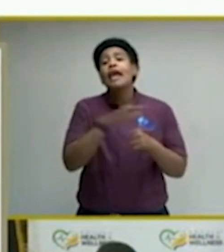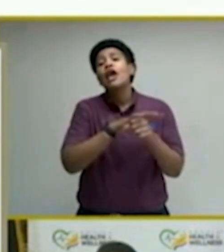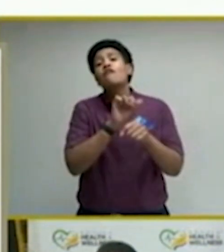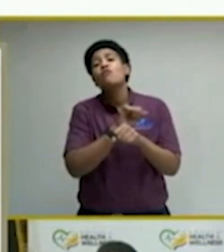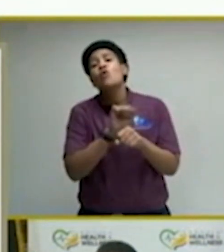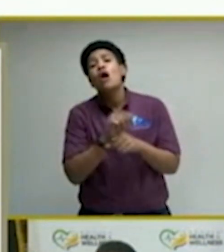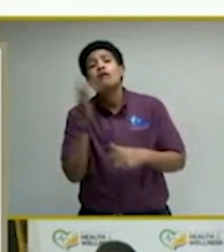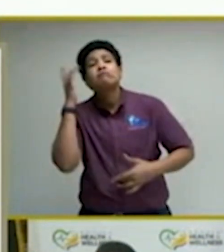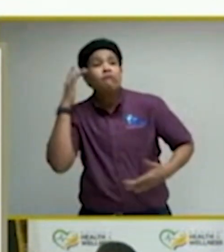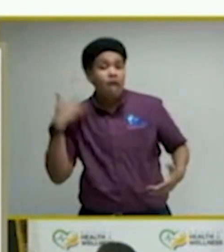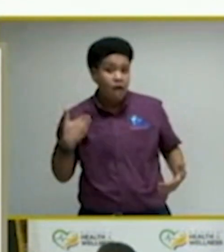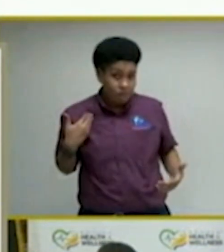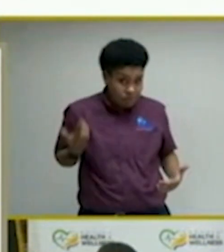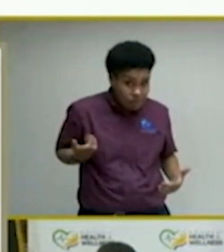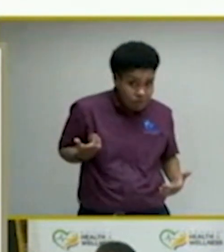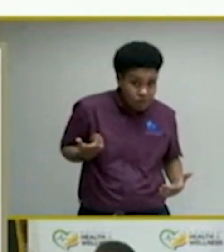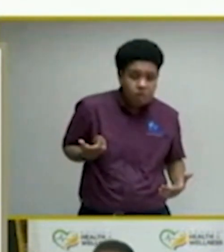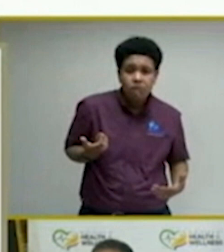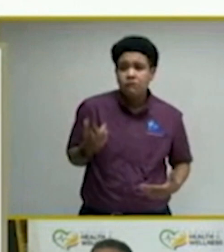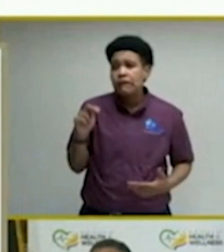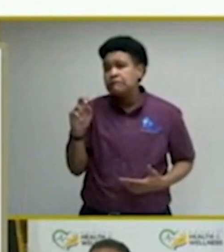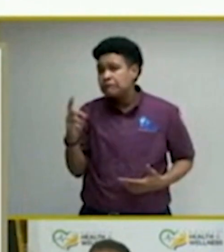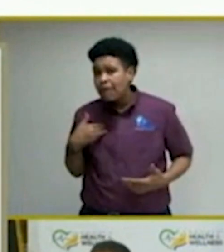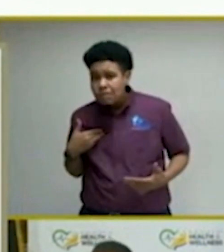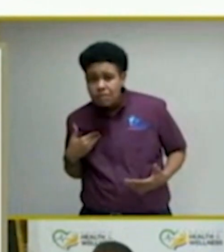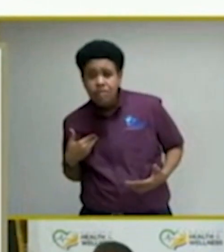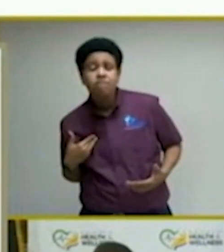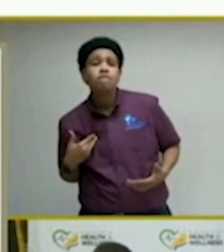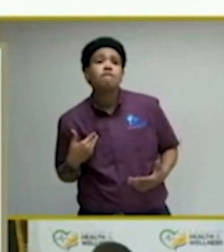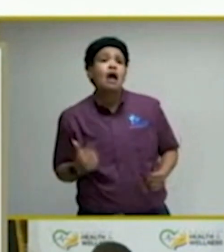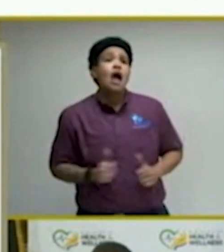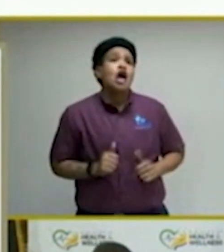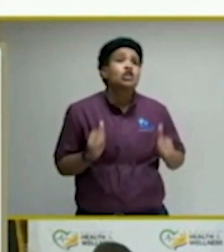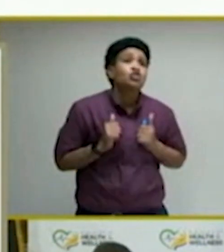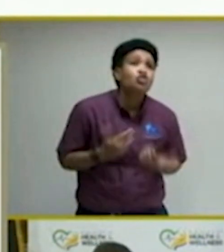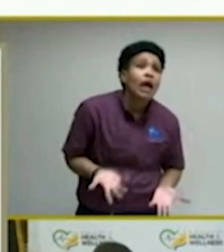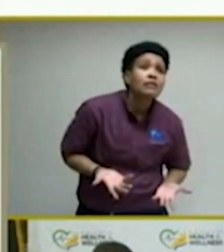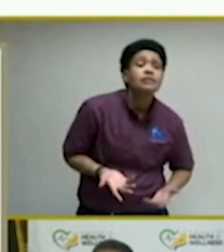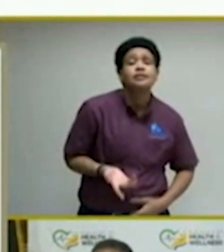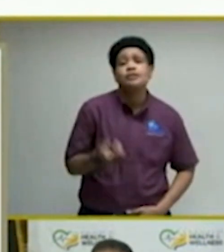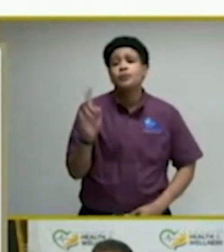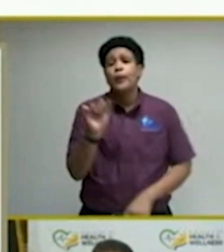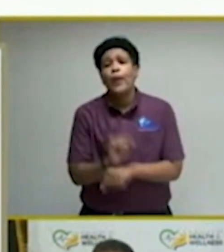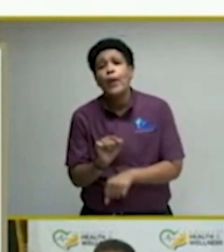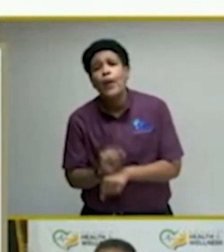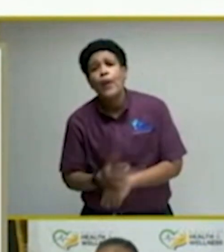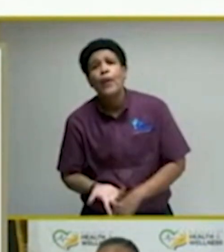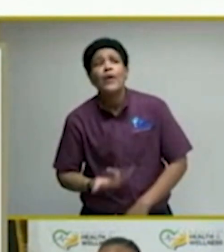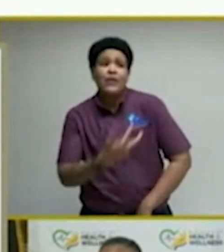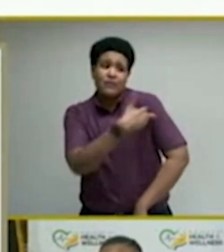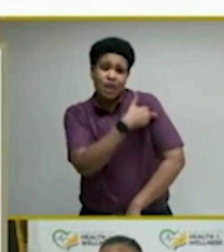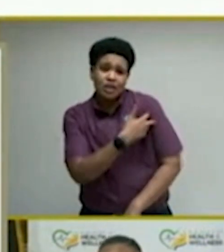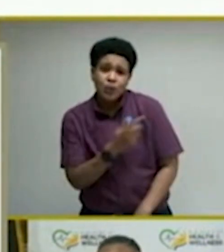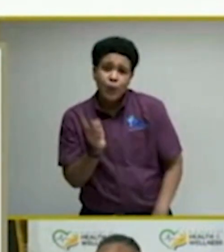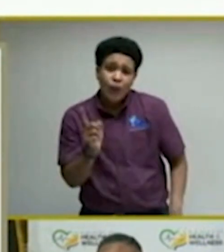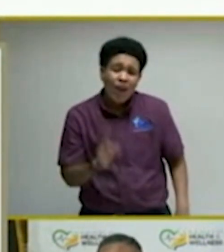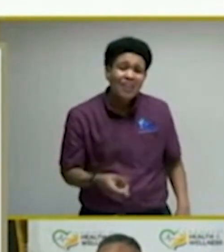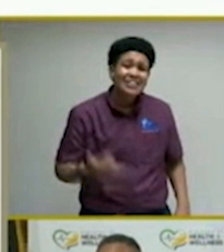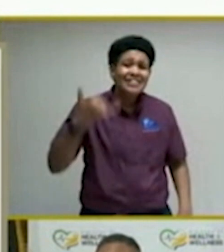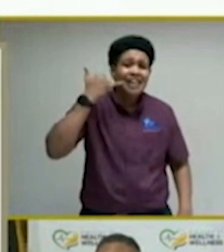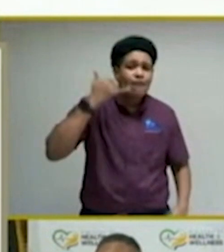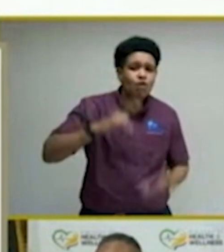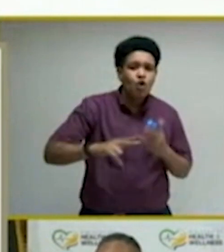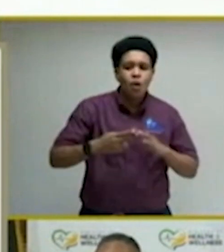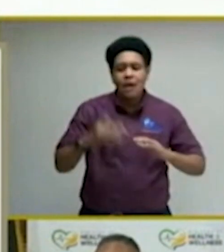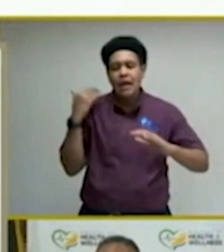allergies, your address, the venue that you wish to be vaccinated at, your telephone number and email. Basic